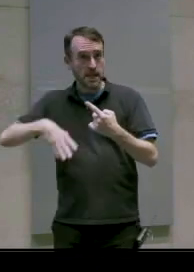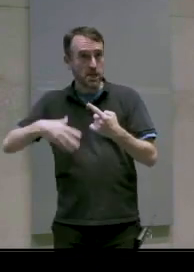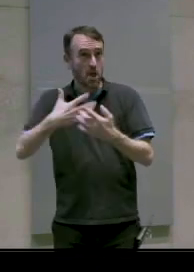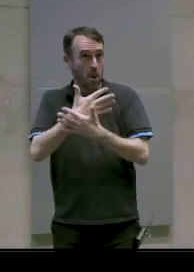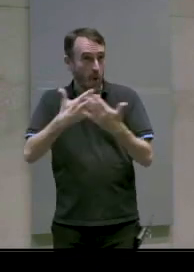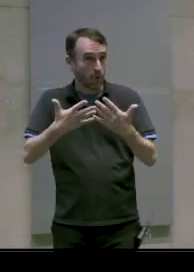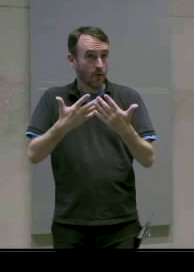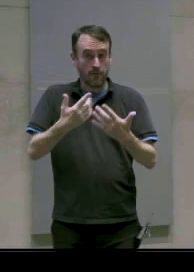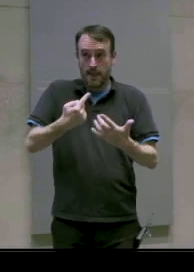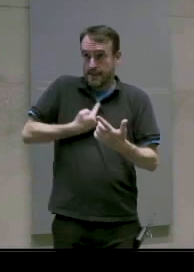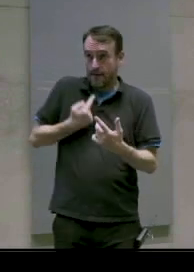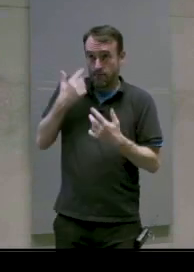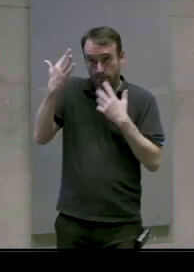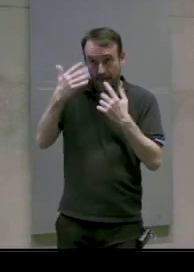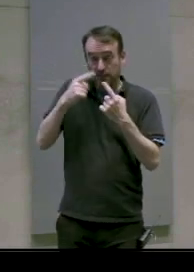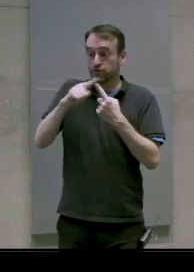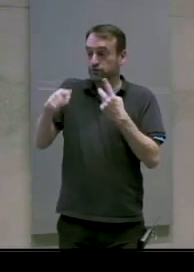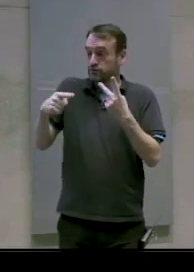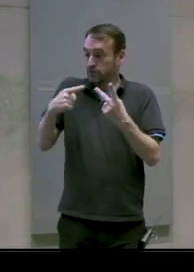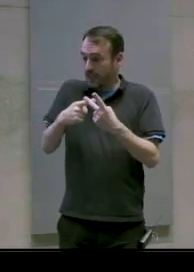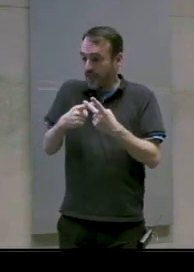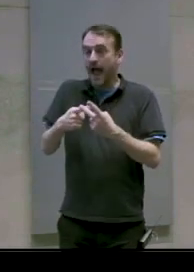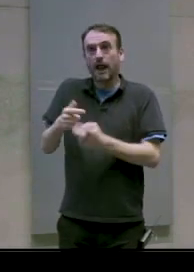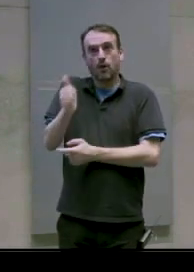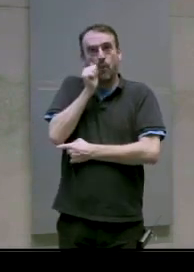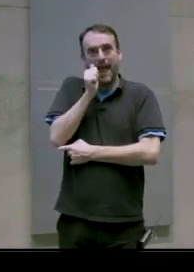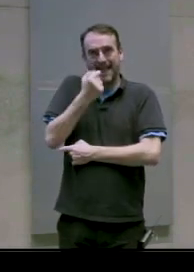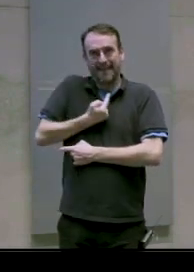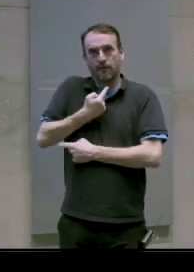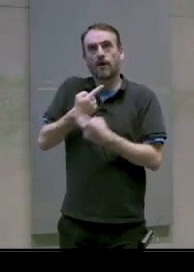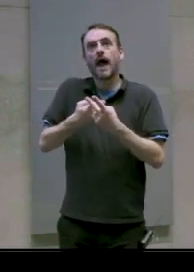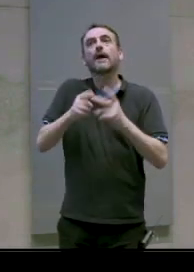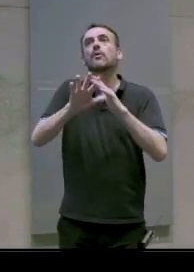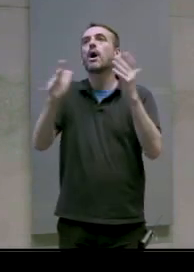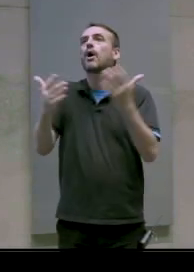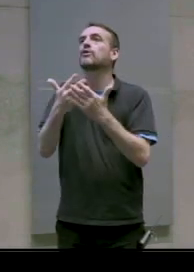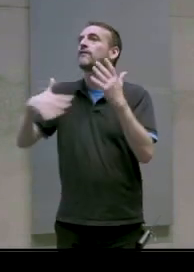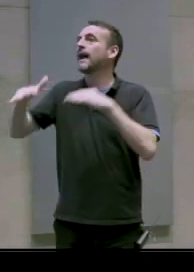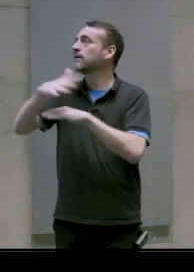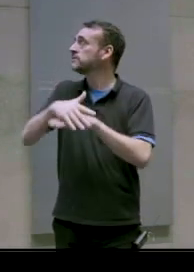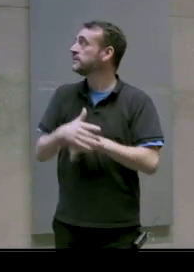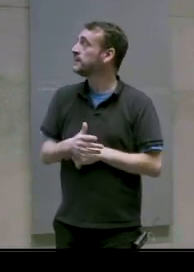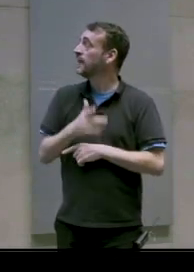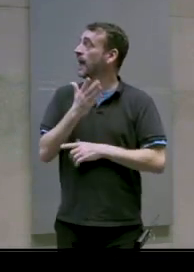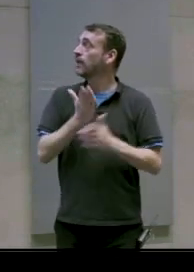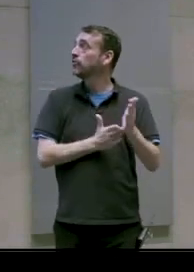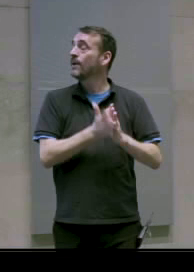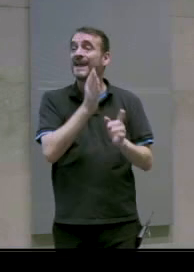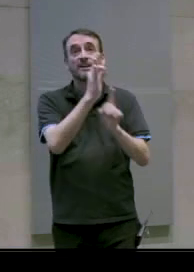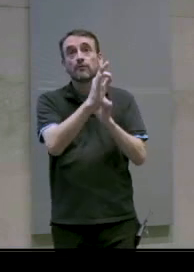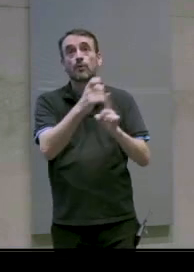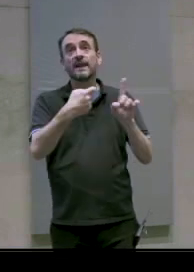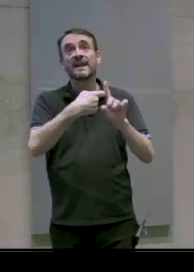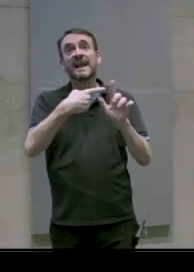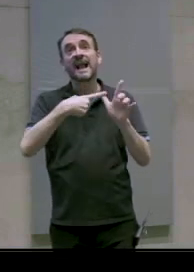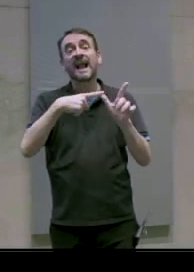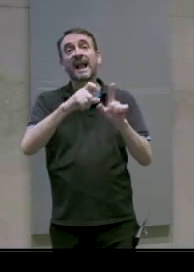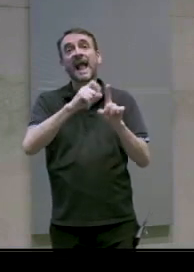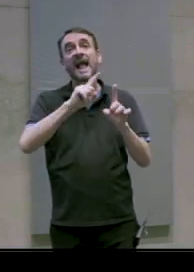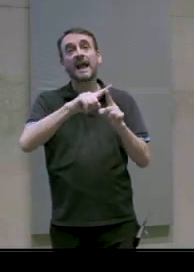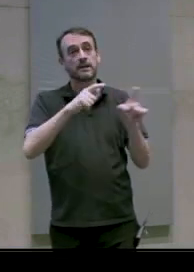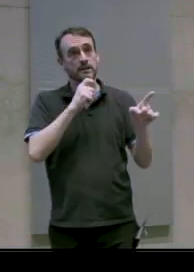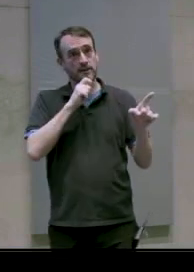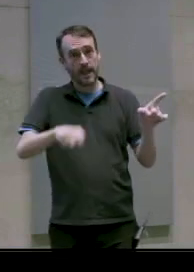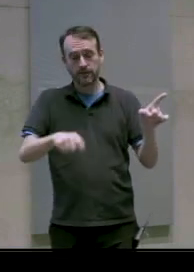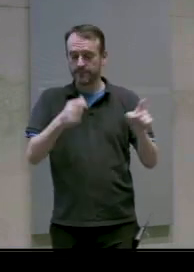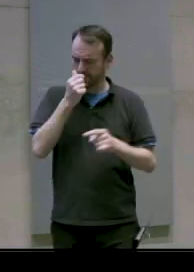yourself and the wider world around you." In an interview, Kate told us the following, quote, "Because everything is